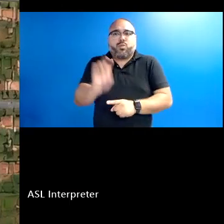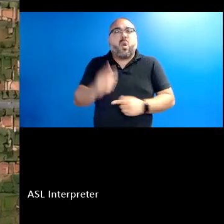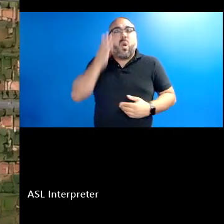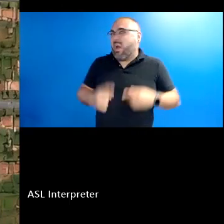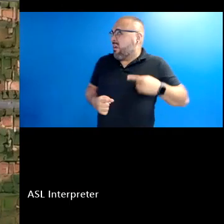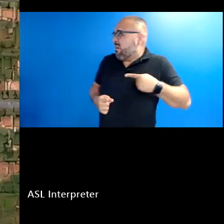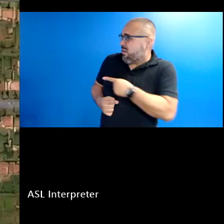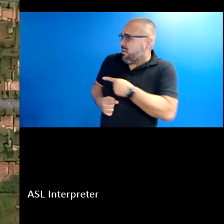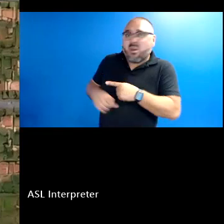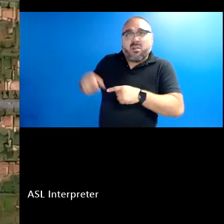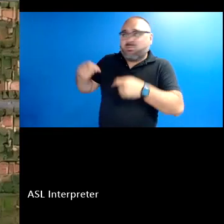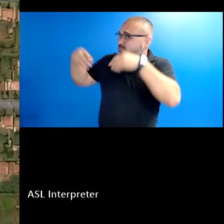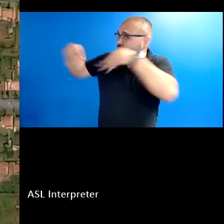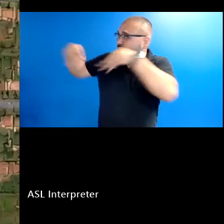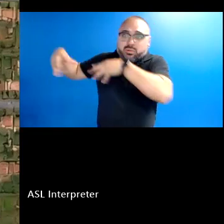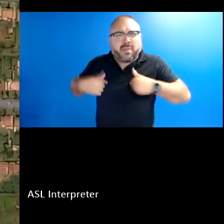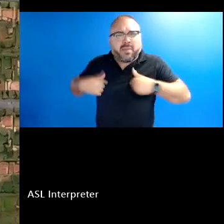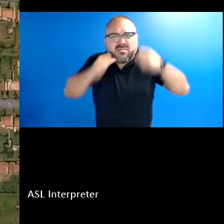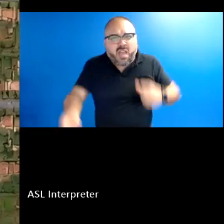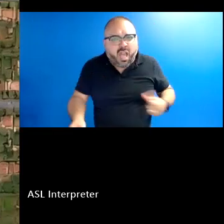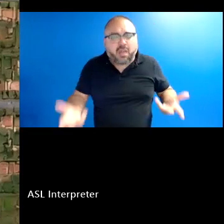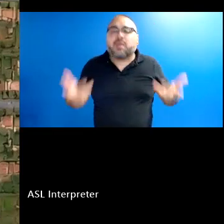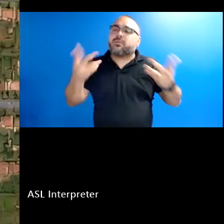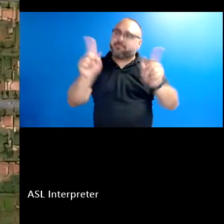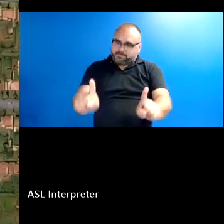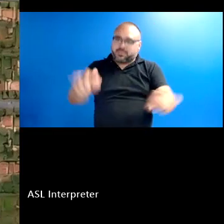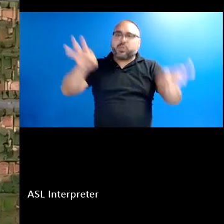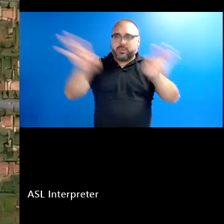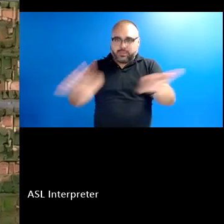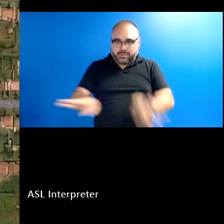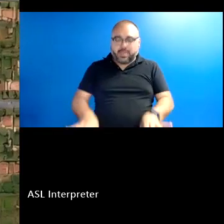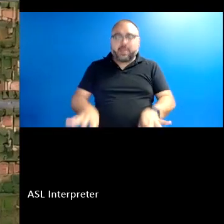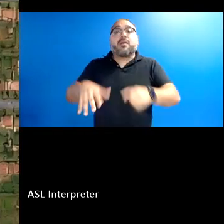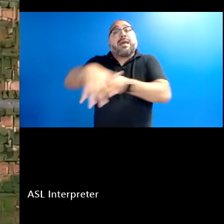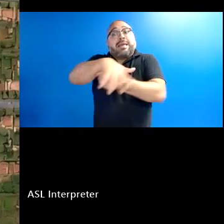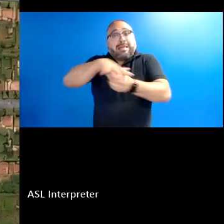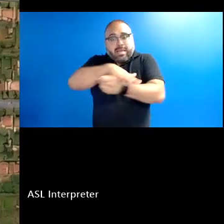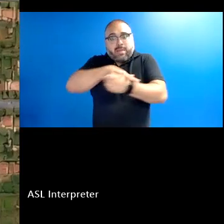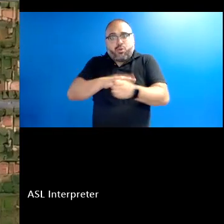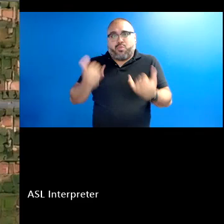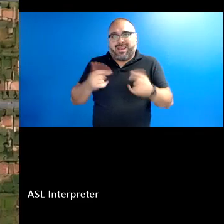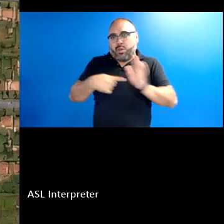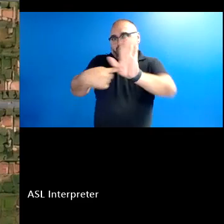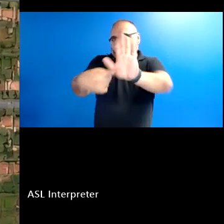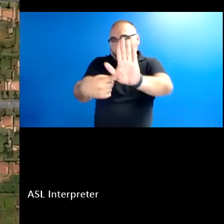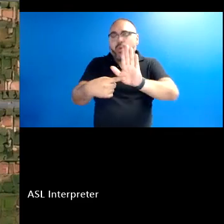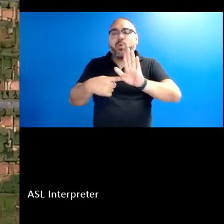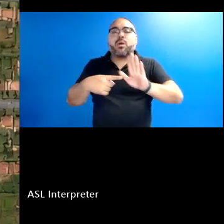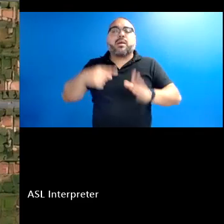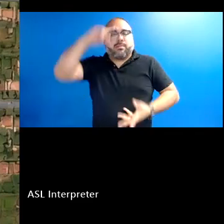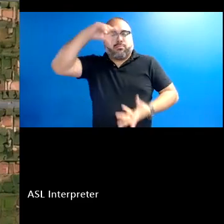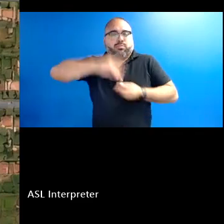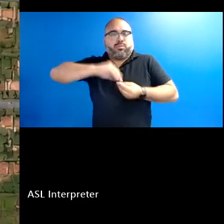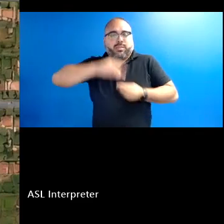don't? And what we wanted to draw for you is an AI neighborhood that demonstrates how the guy in the